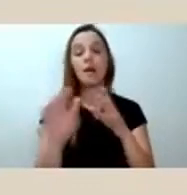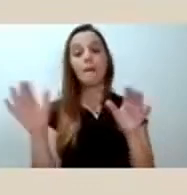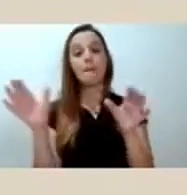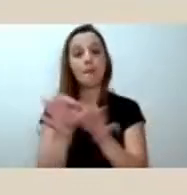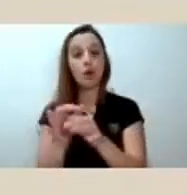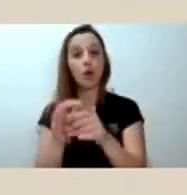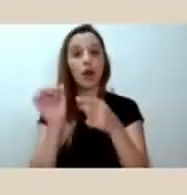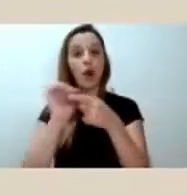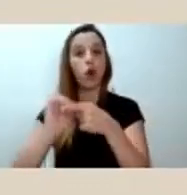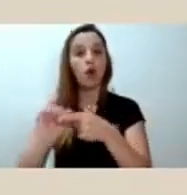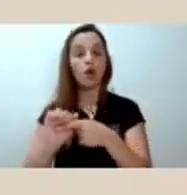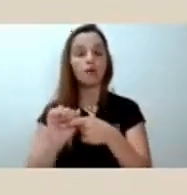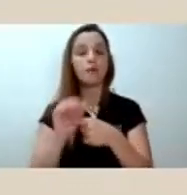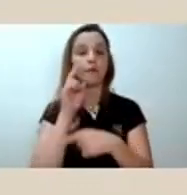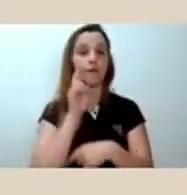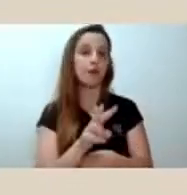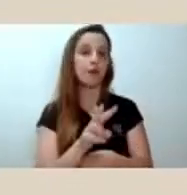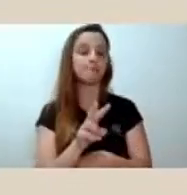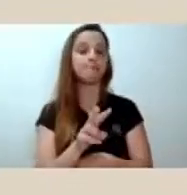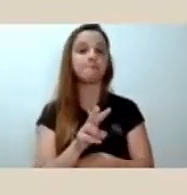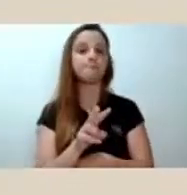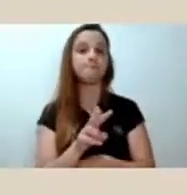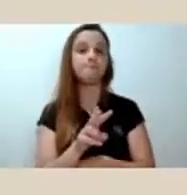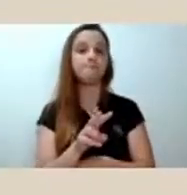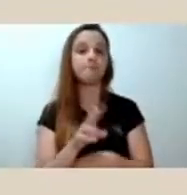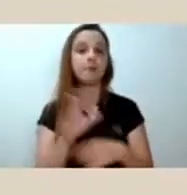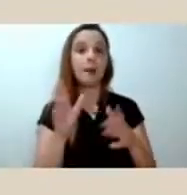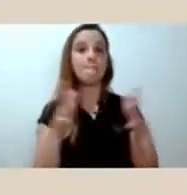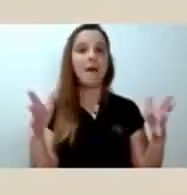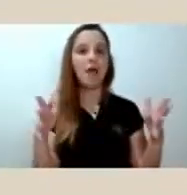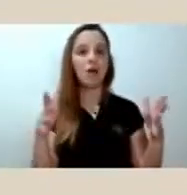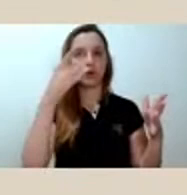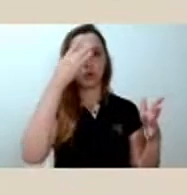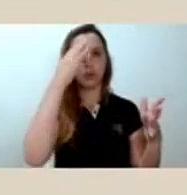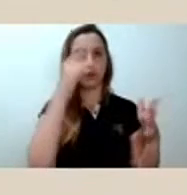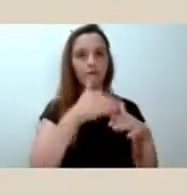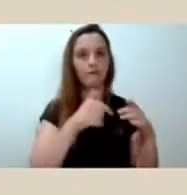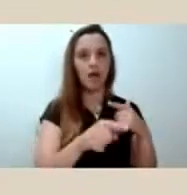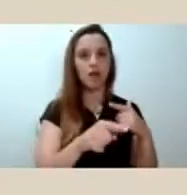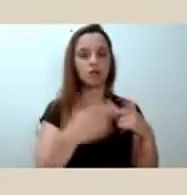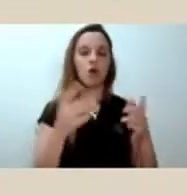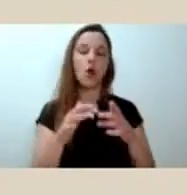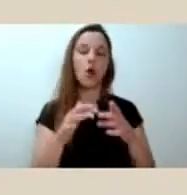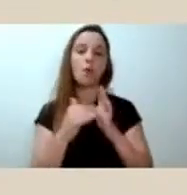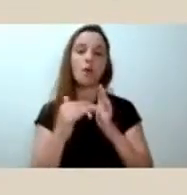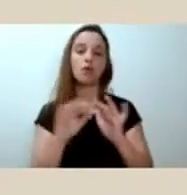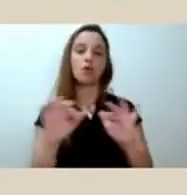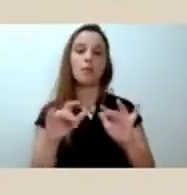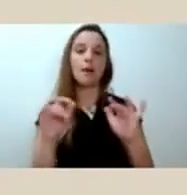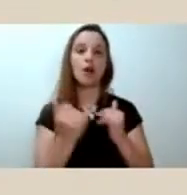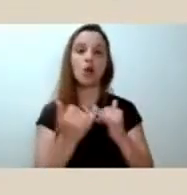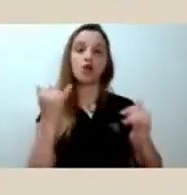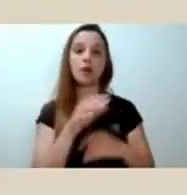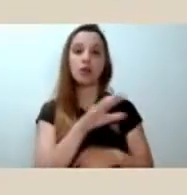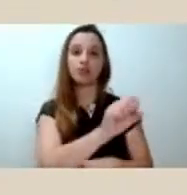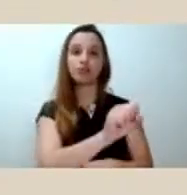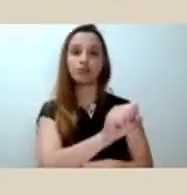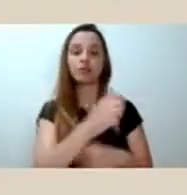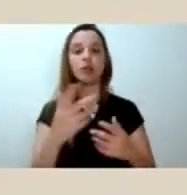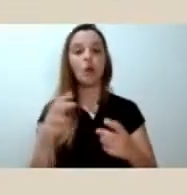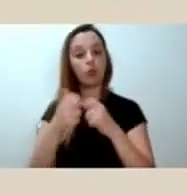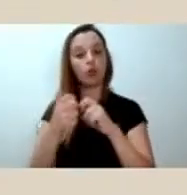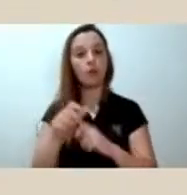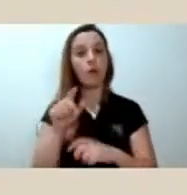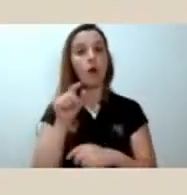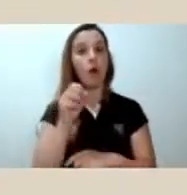with what the majority of the numbers do. So they identify the problem in a way, so it's good